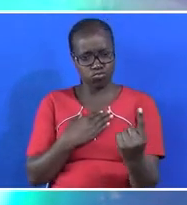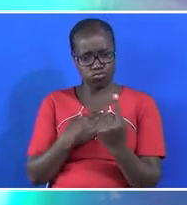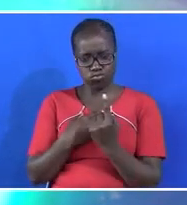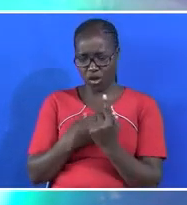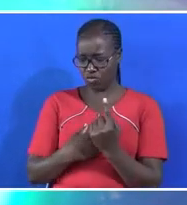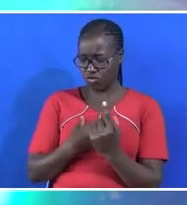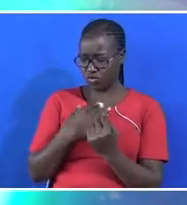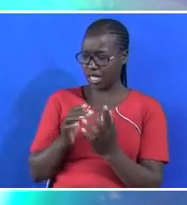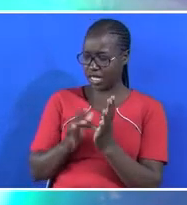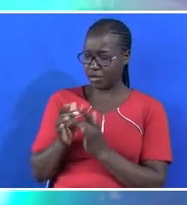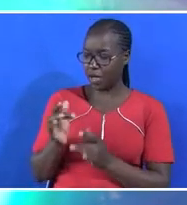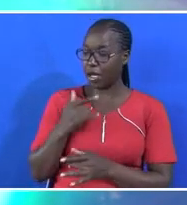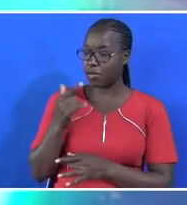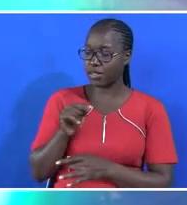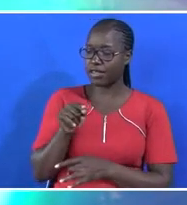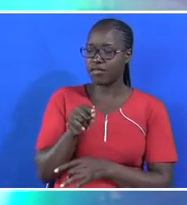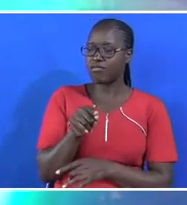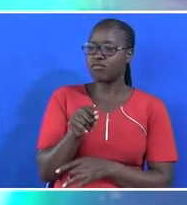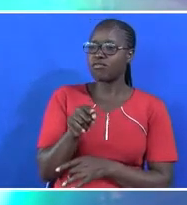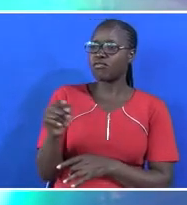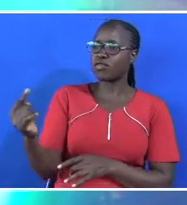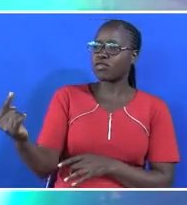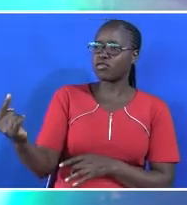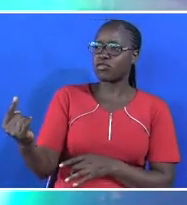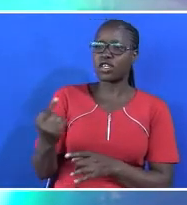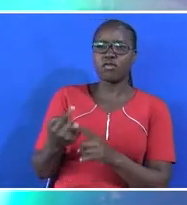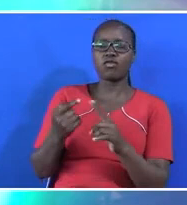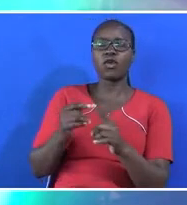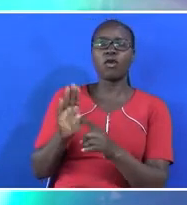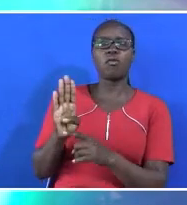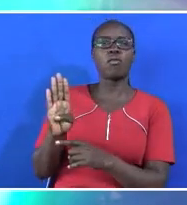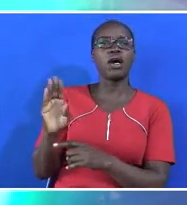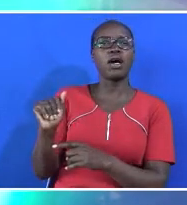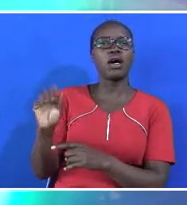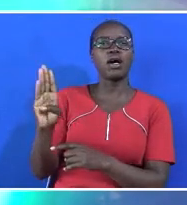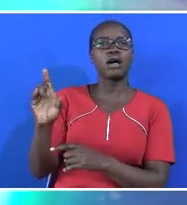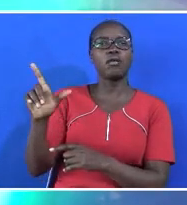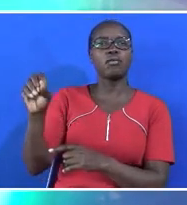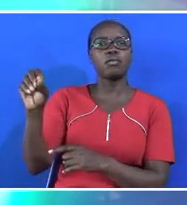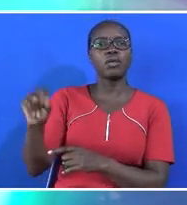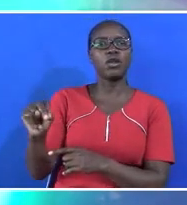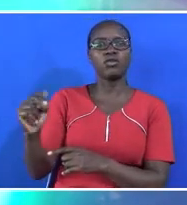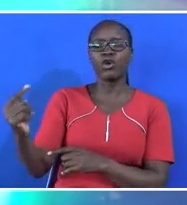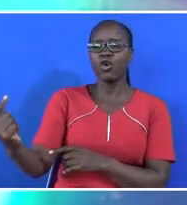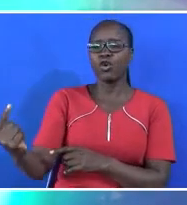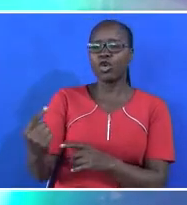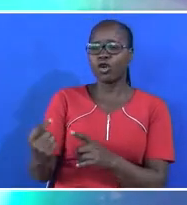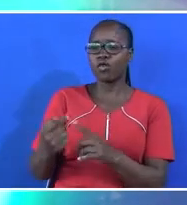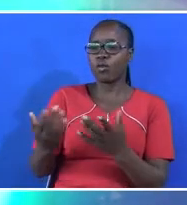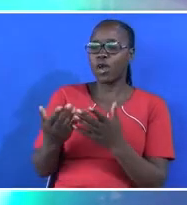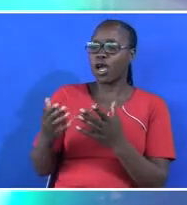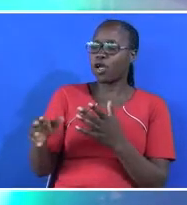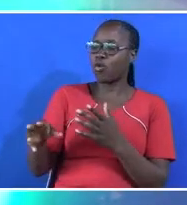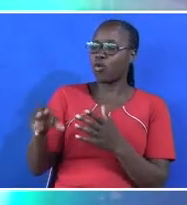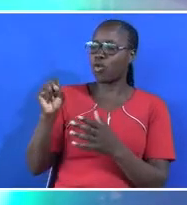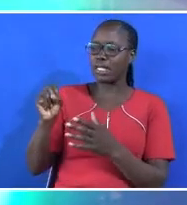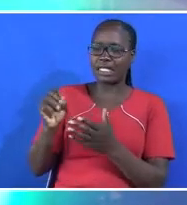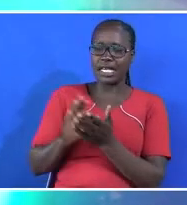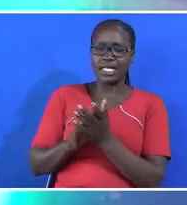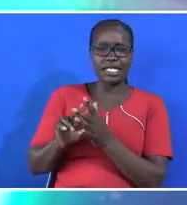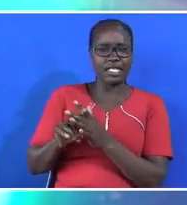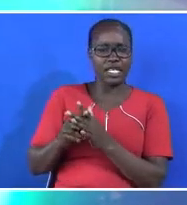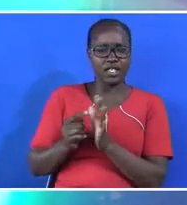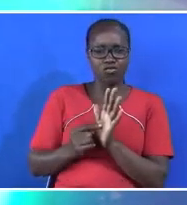the Bible says that when these came from Babylon, he came up from wherever he was and